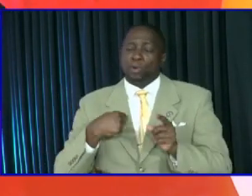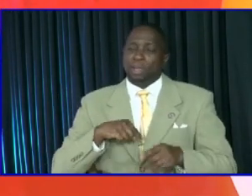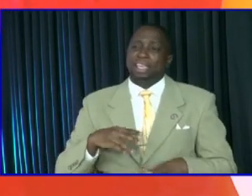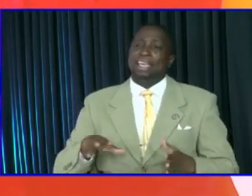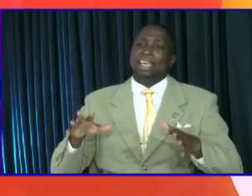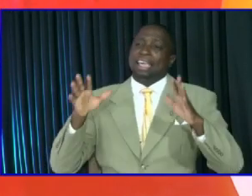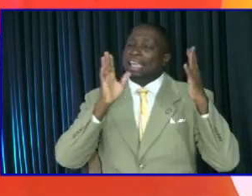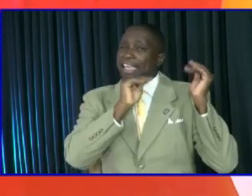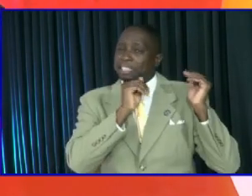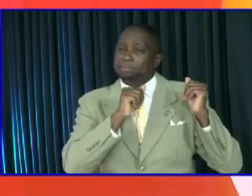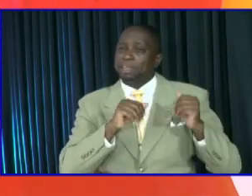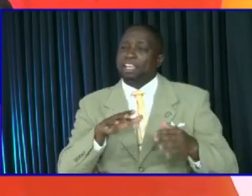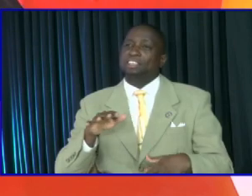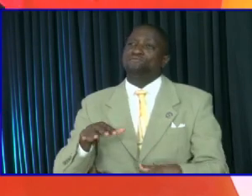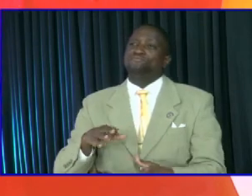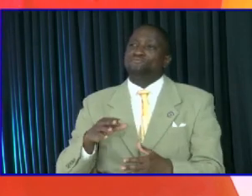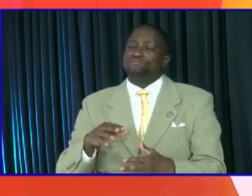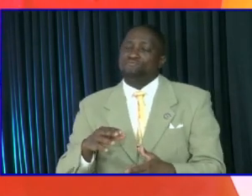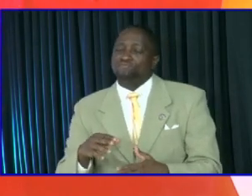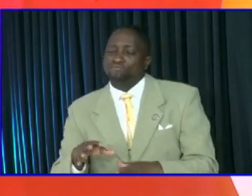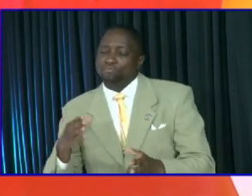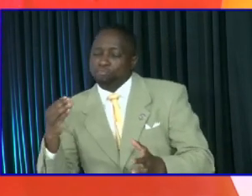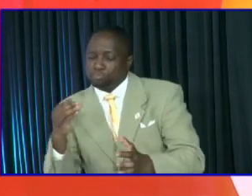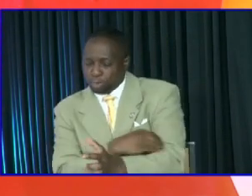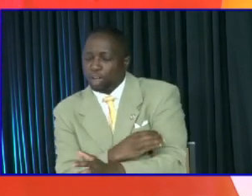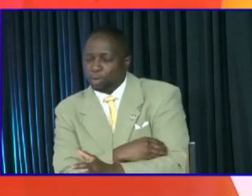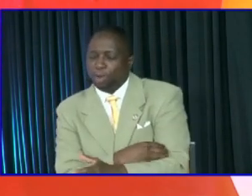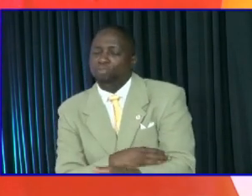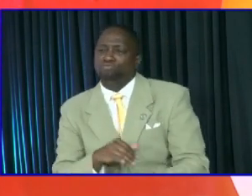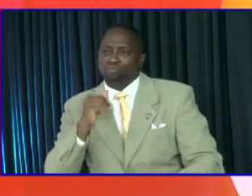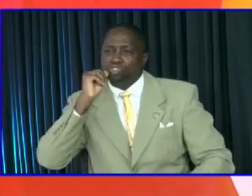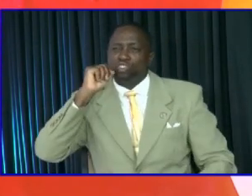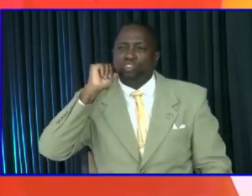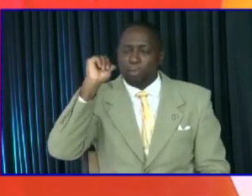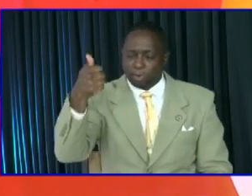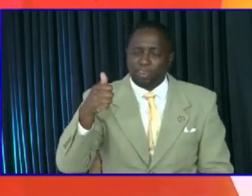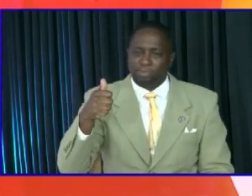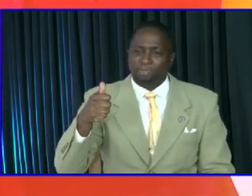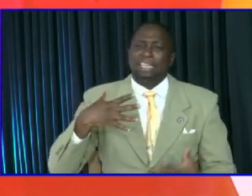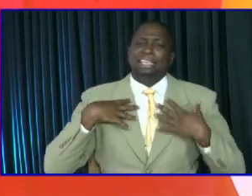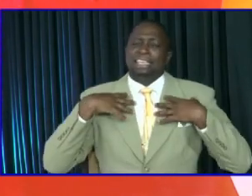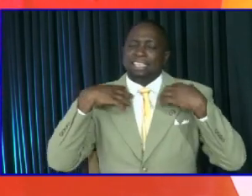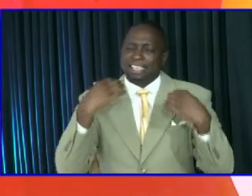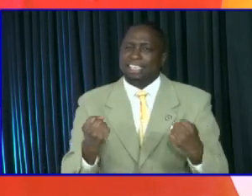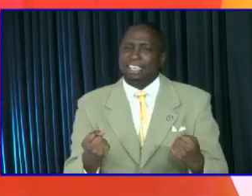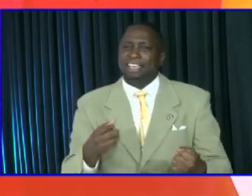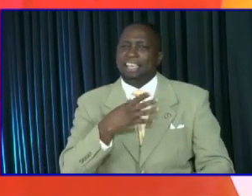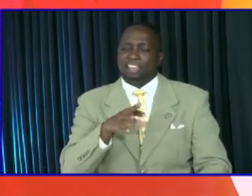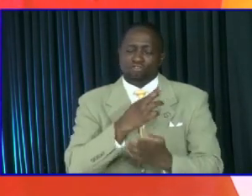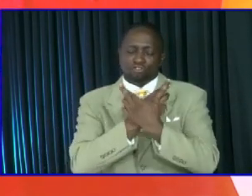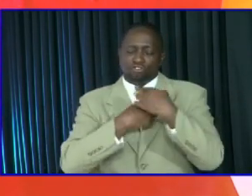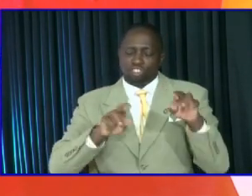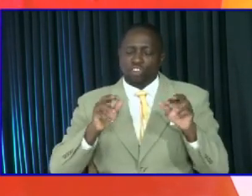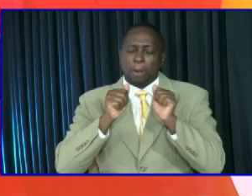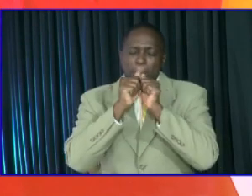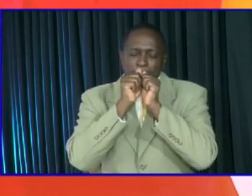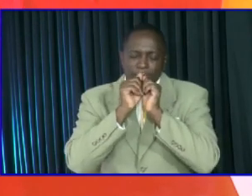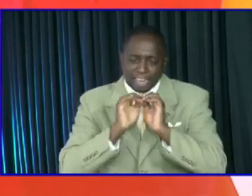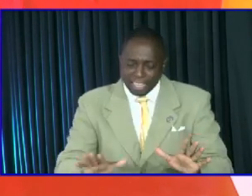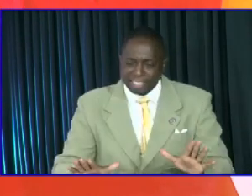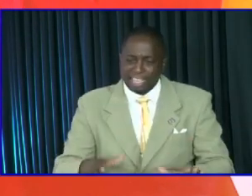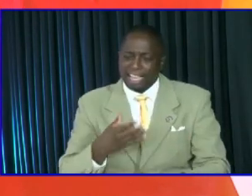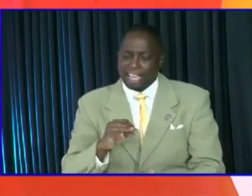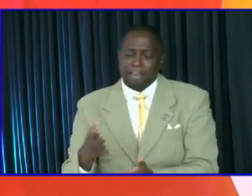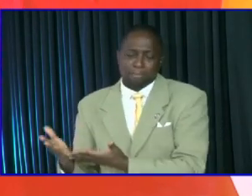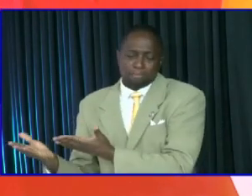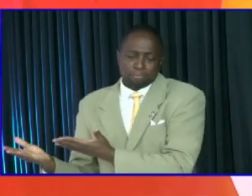miracles today, because you live, we can face tomorrow. Heal and restore. Bless and bring back the